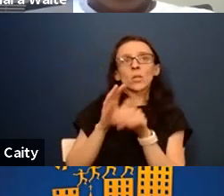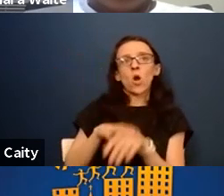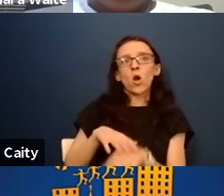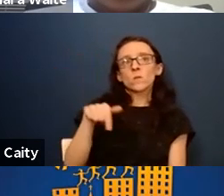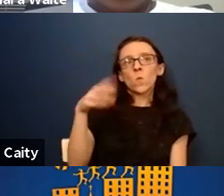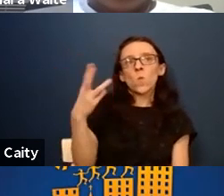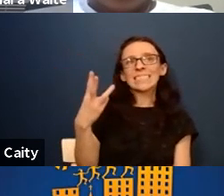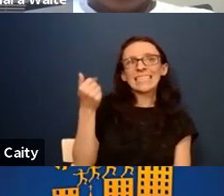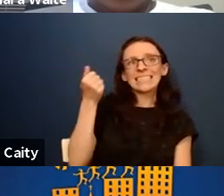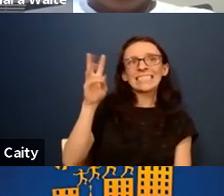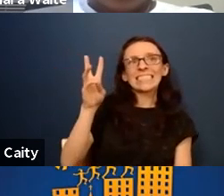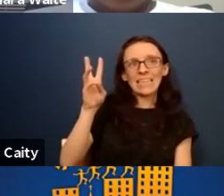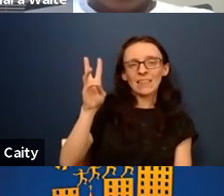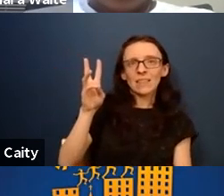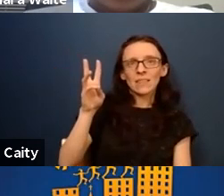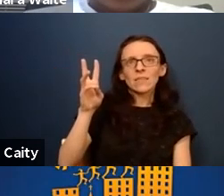will then spend